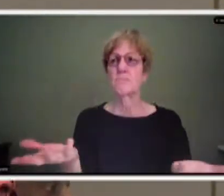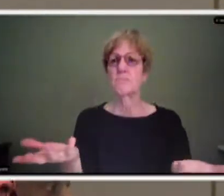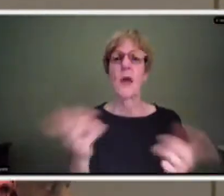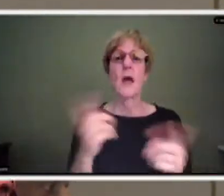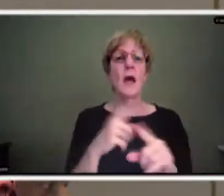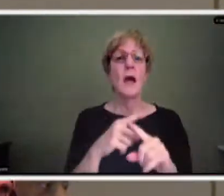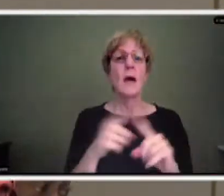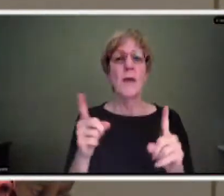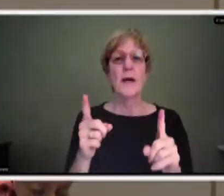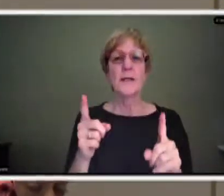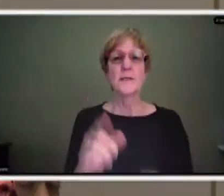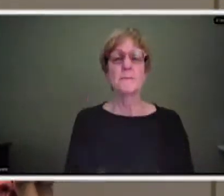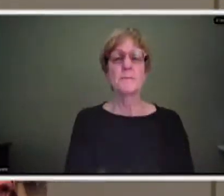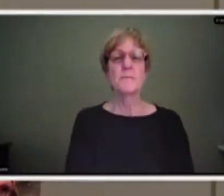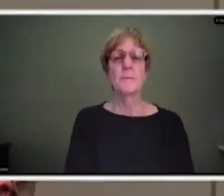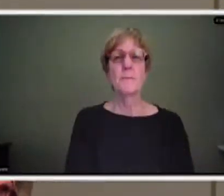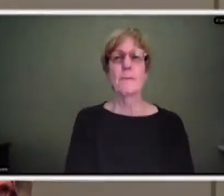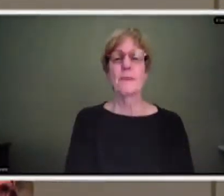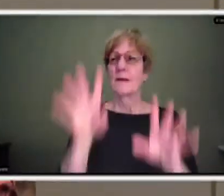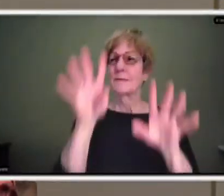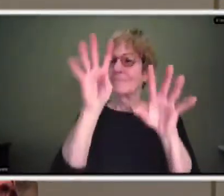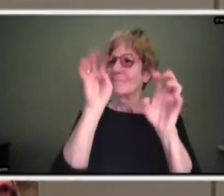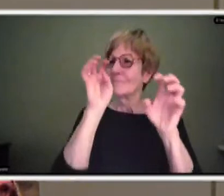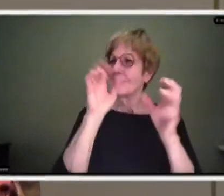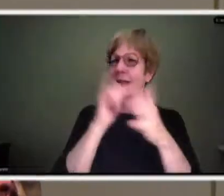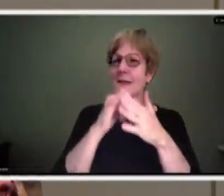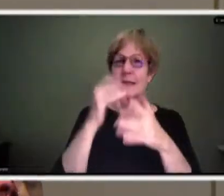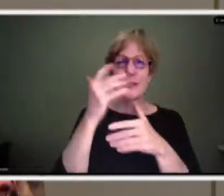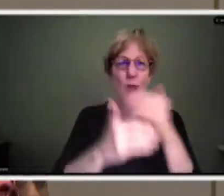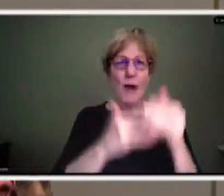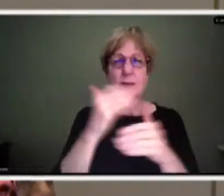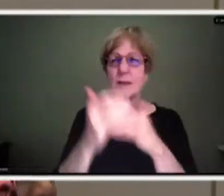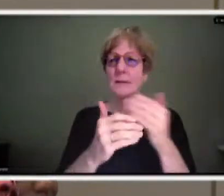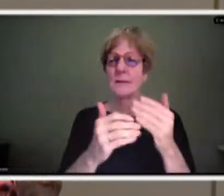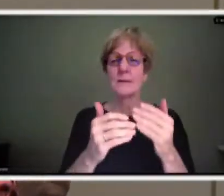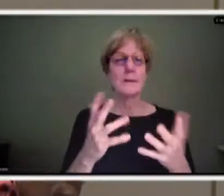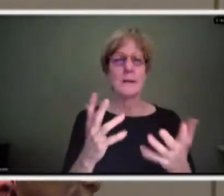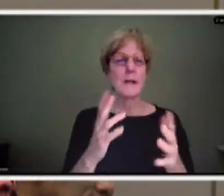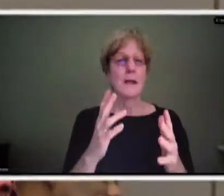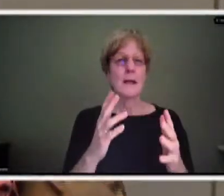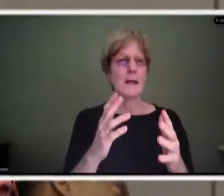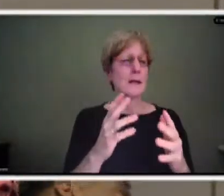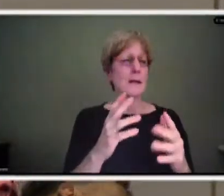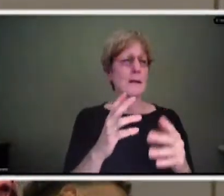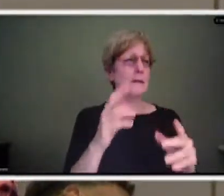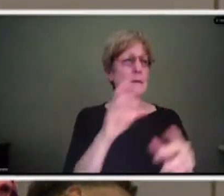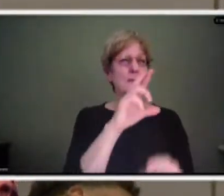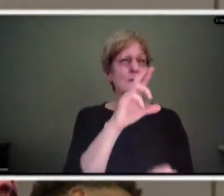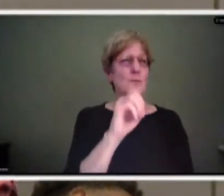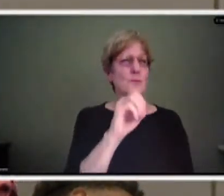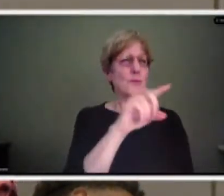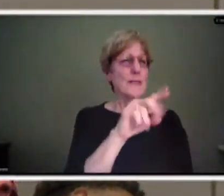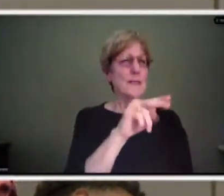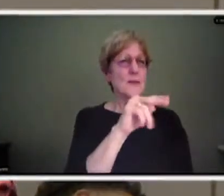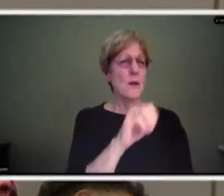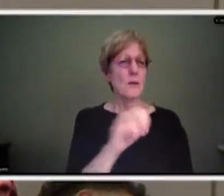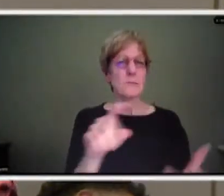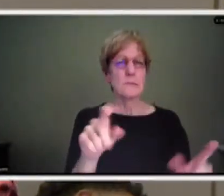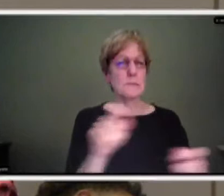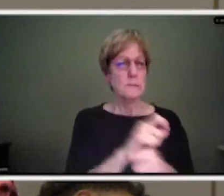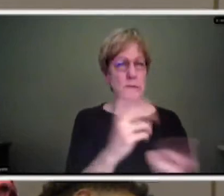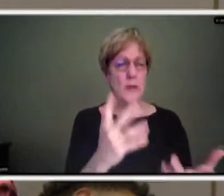the mystification around this process in general, around the rezoning process, is something that we